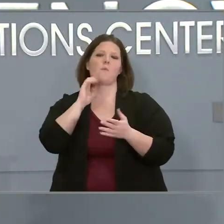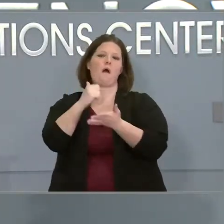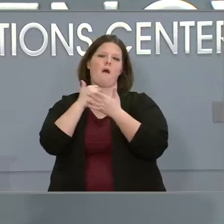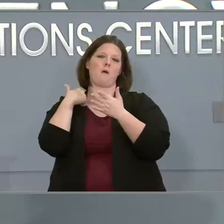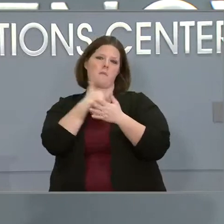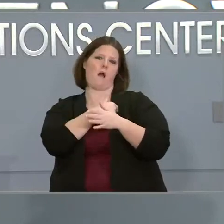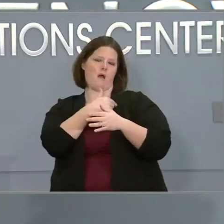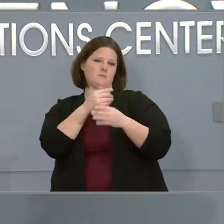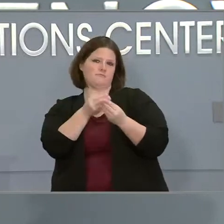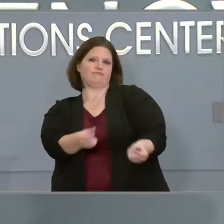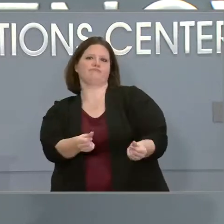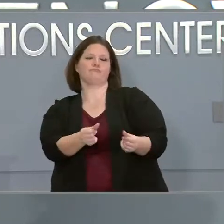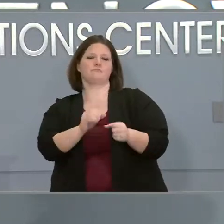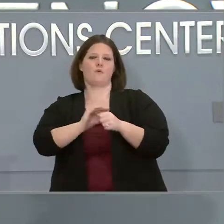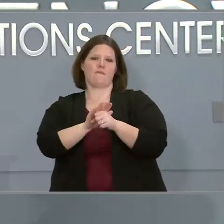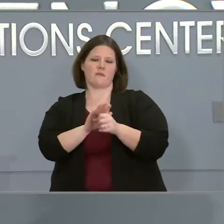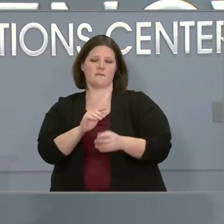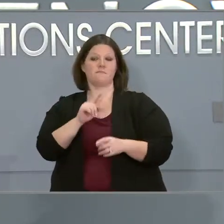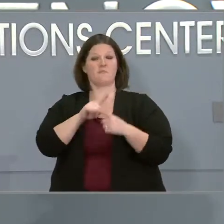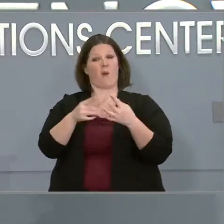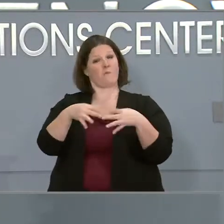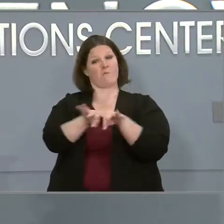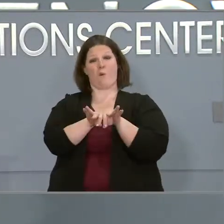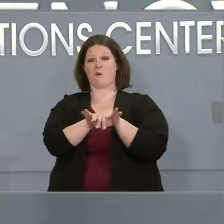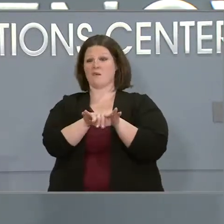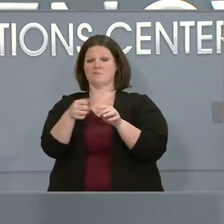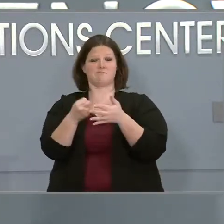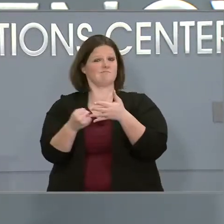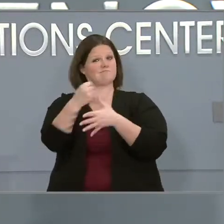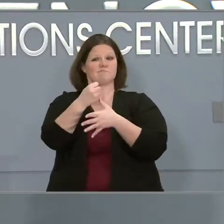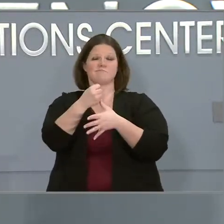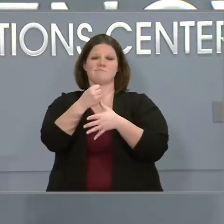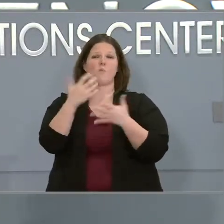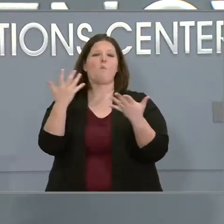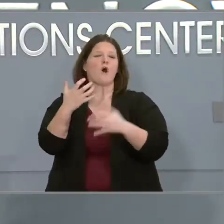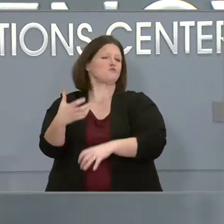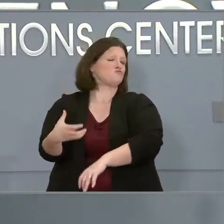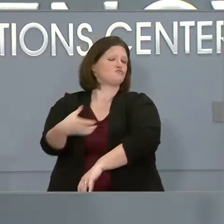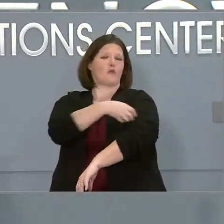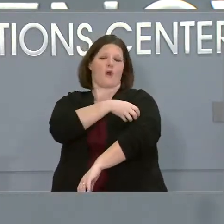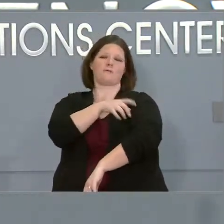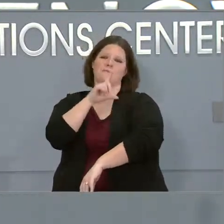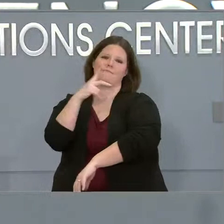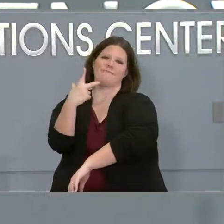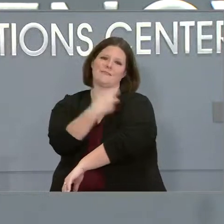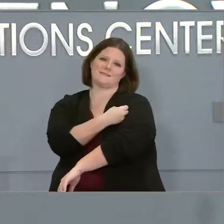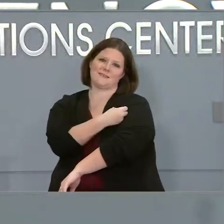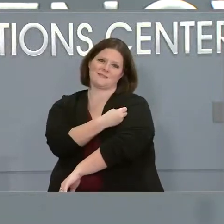doing the work of using the strongest tool, which is getting vaccinated, getting boosted. Thanks.